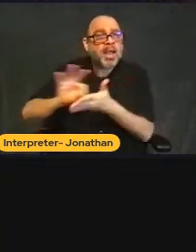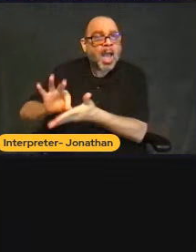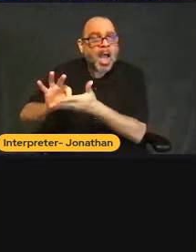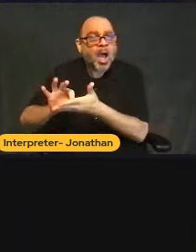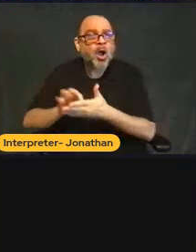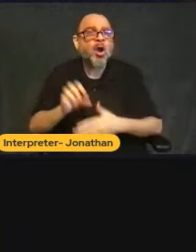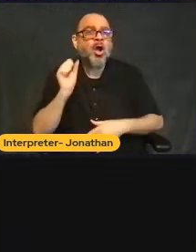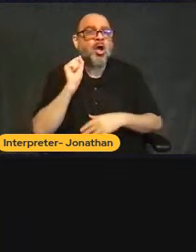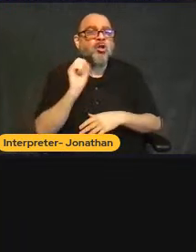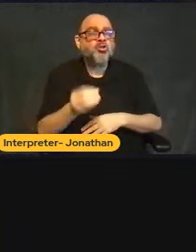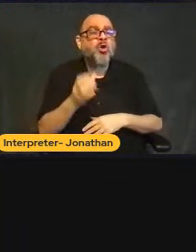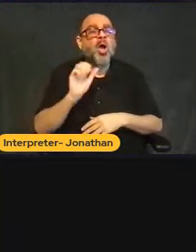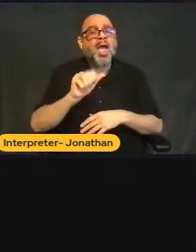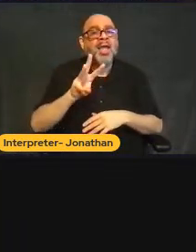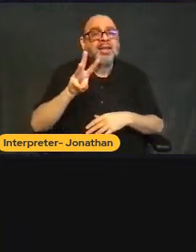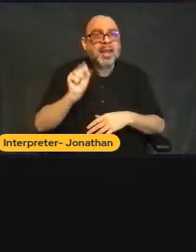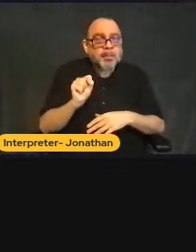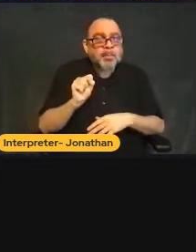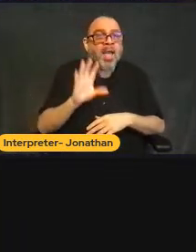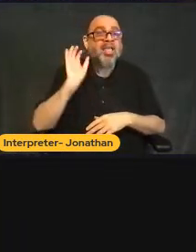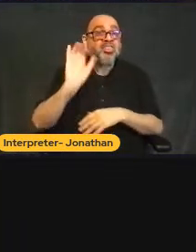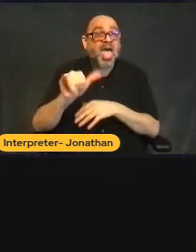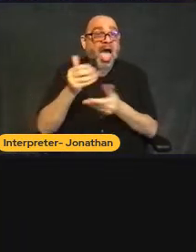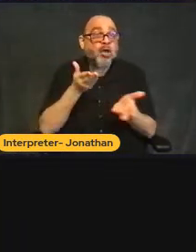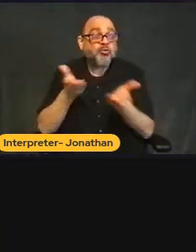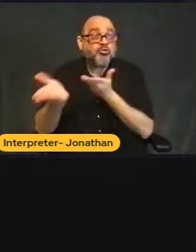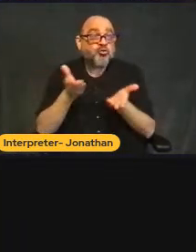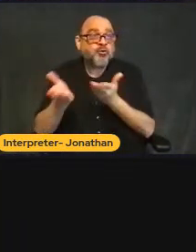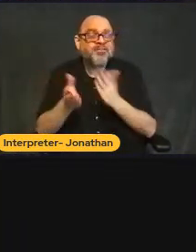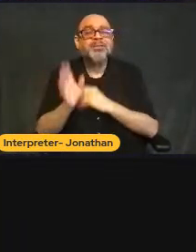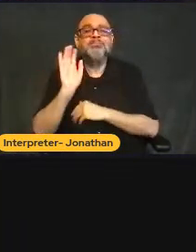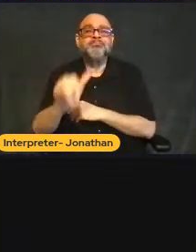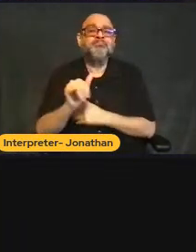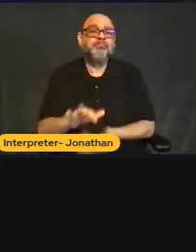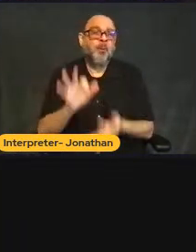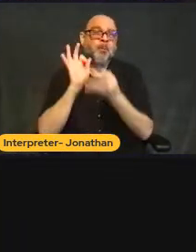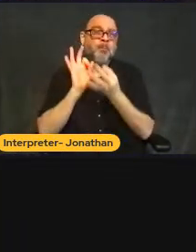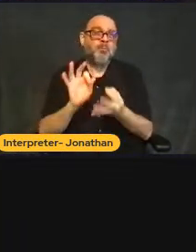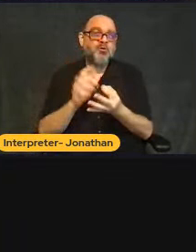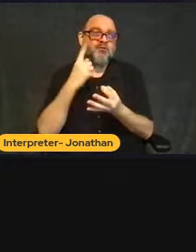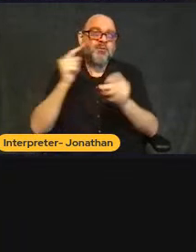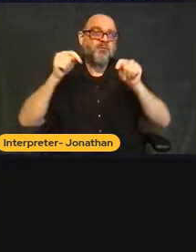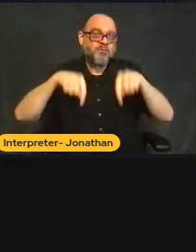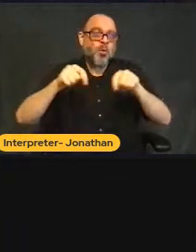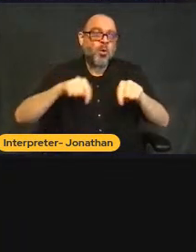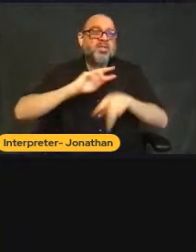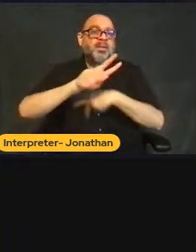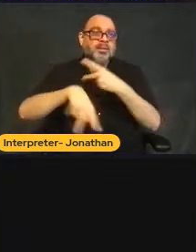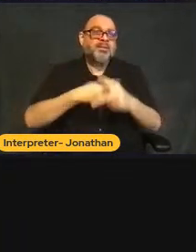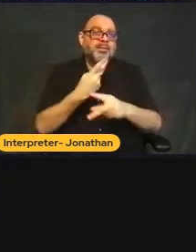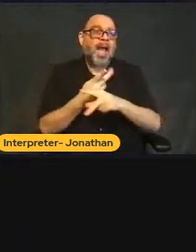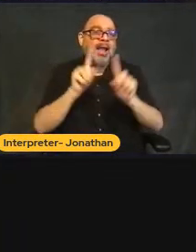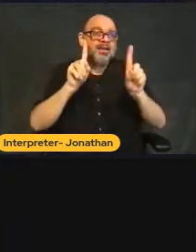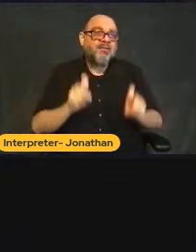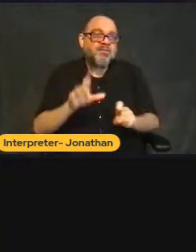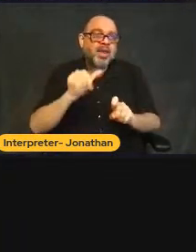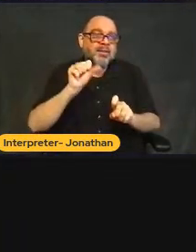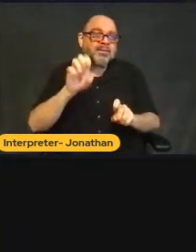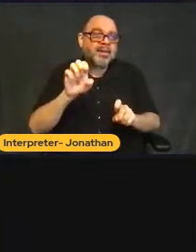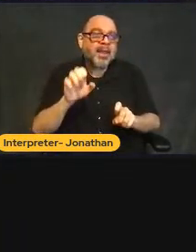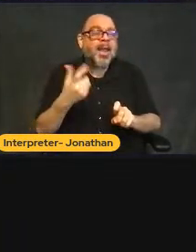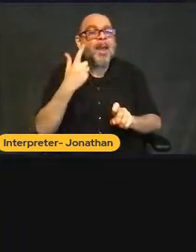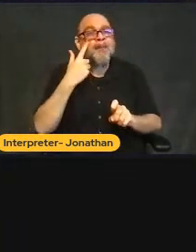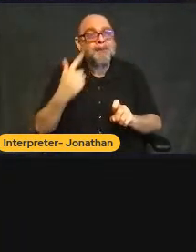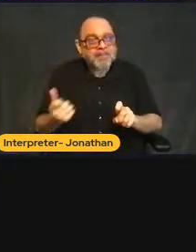the AWS GraphQL service, is a perfect fit for this kind of use case, thanks to its real-time